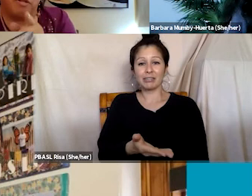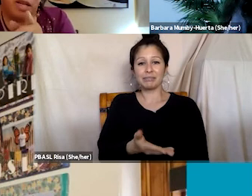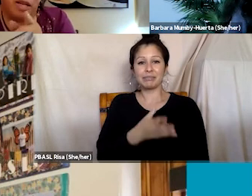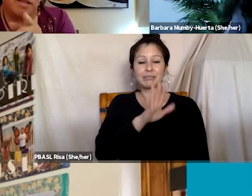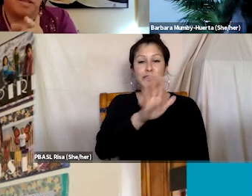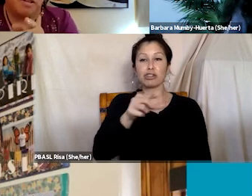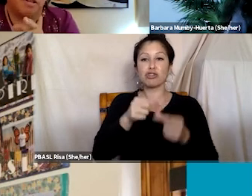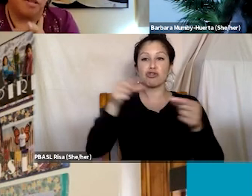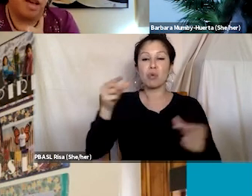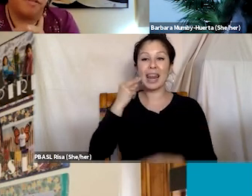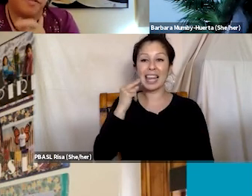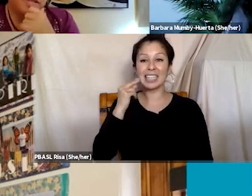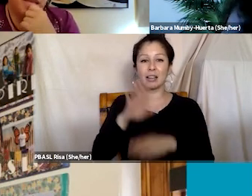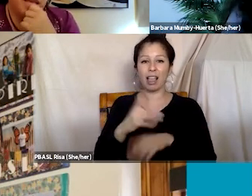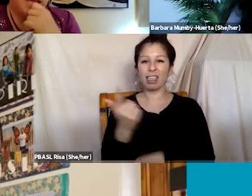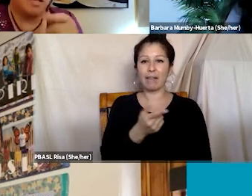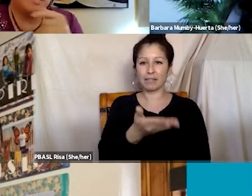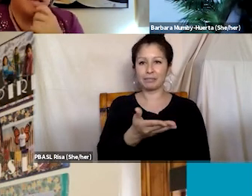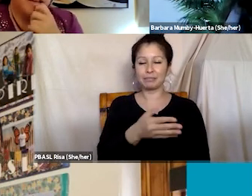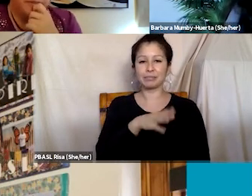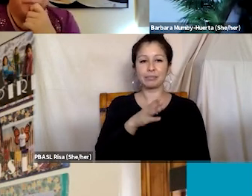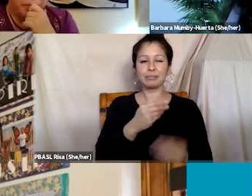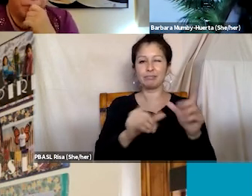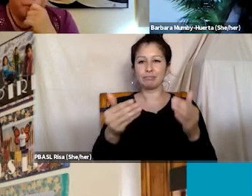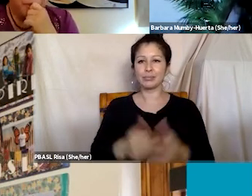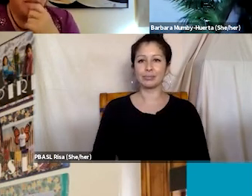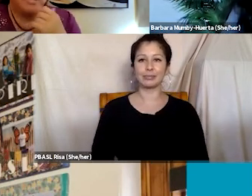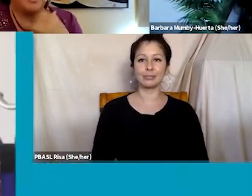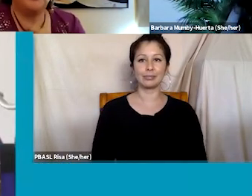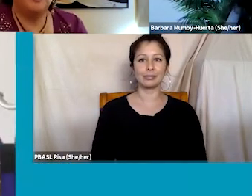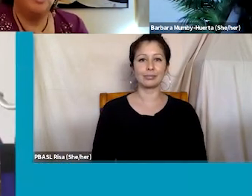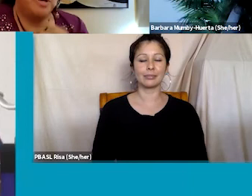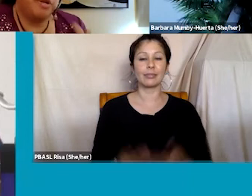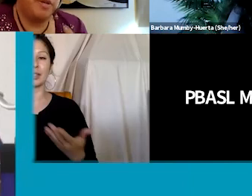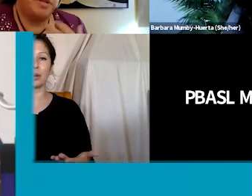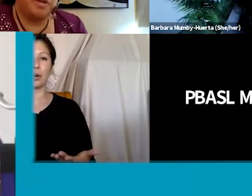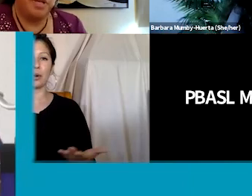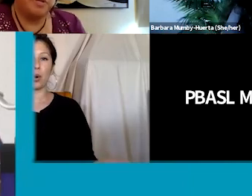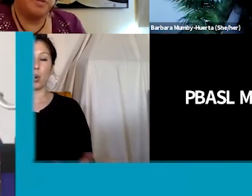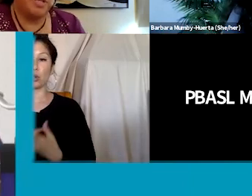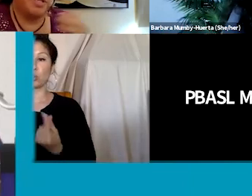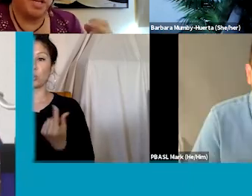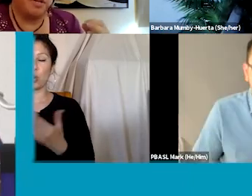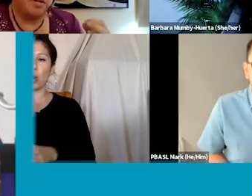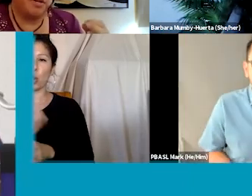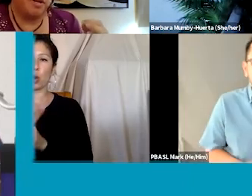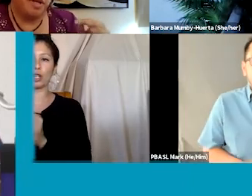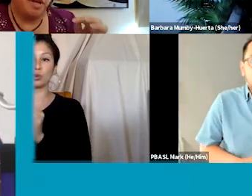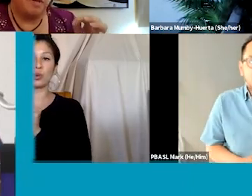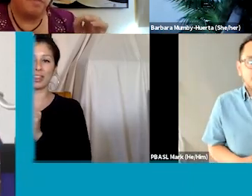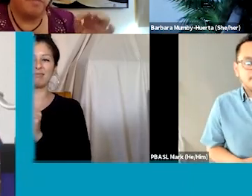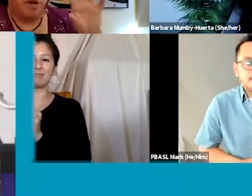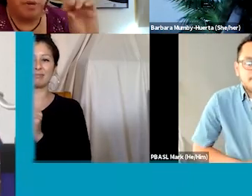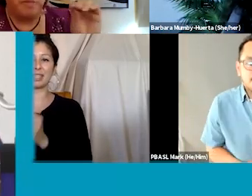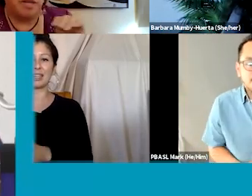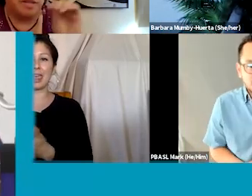then her great niece is on her left. And next slide. So what we've been doing is working together.